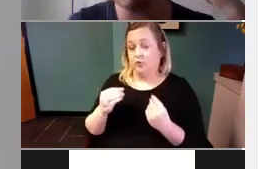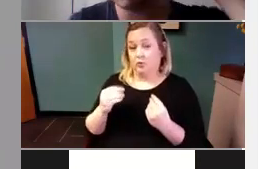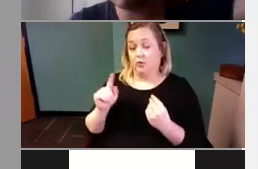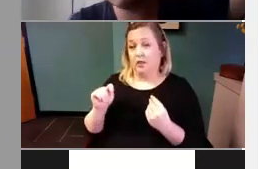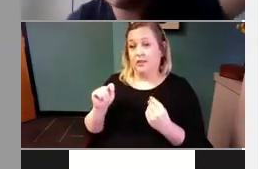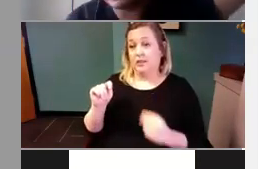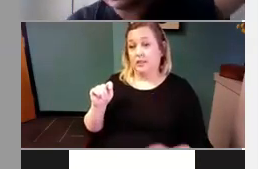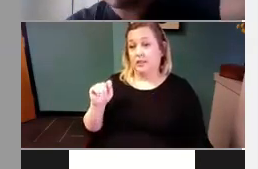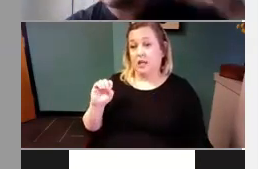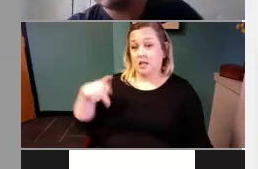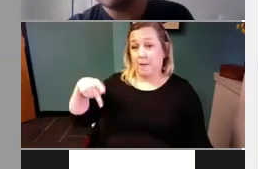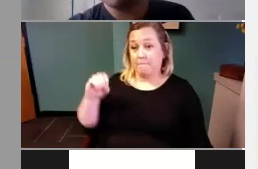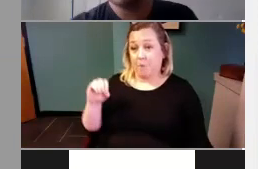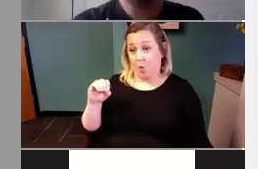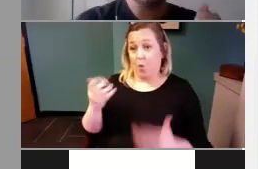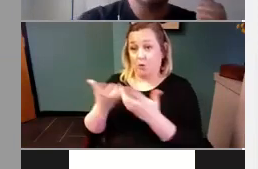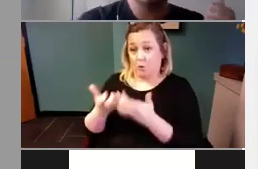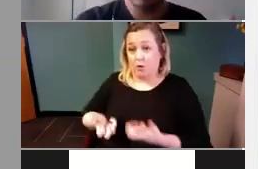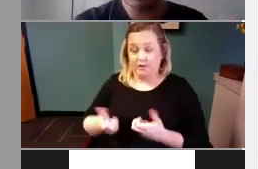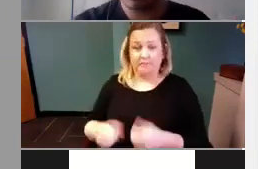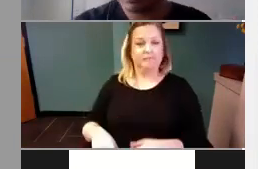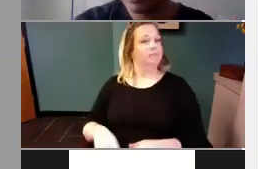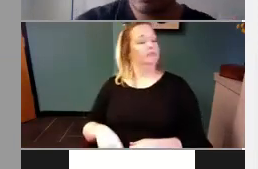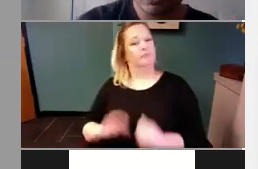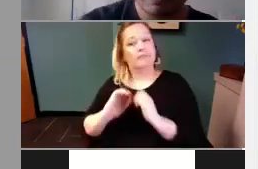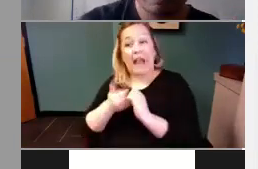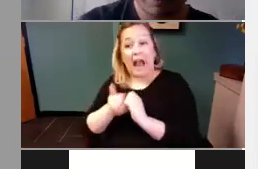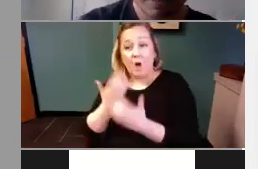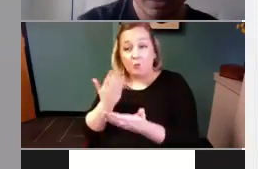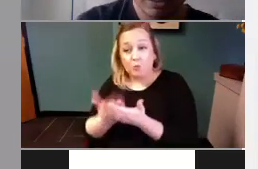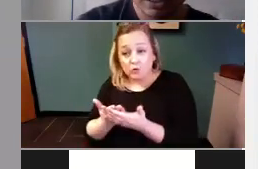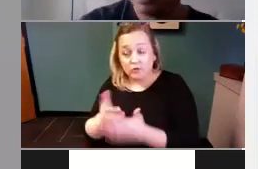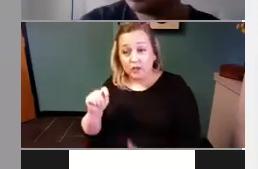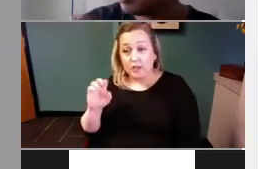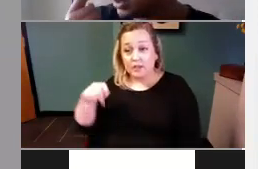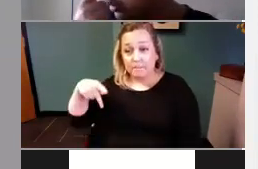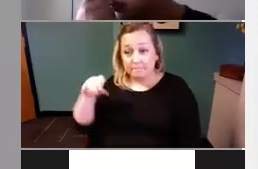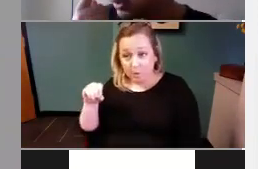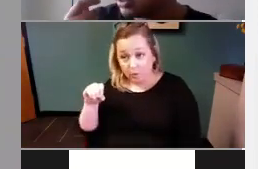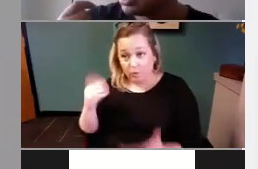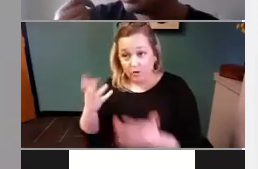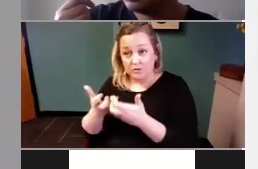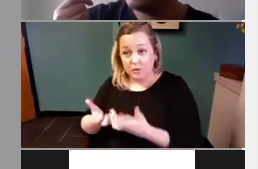So how do I prove that a particular topological sort works? Well, remember,